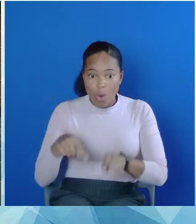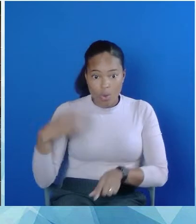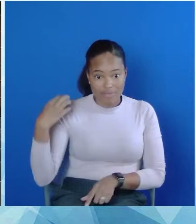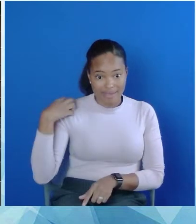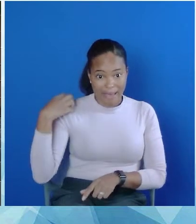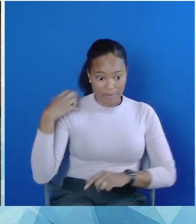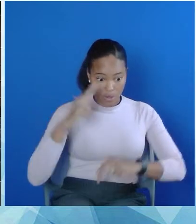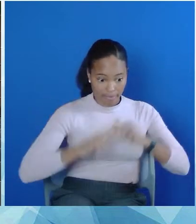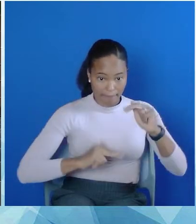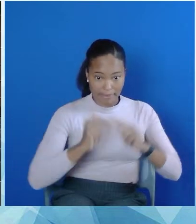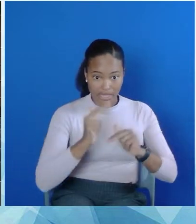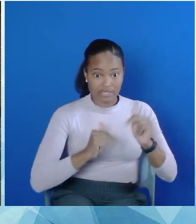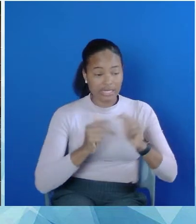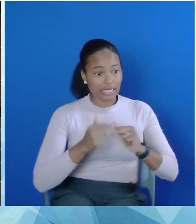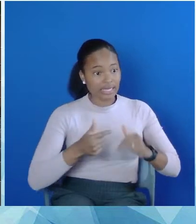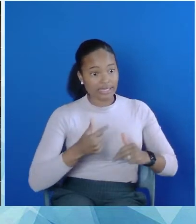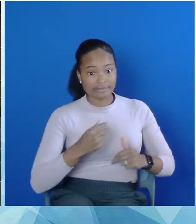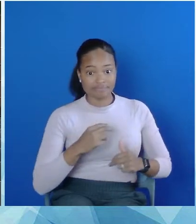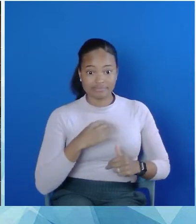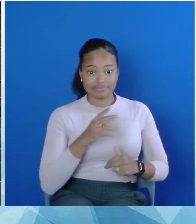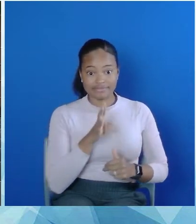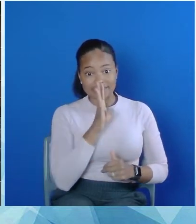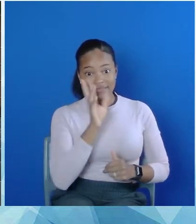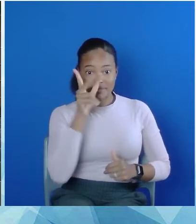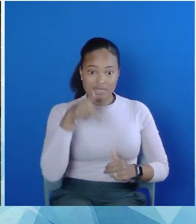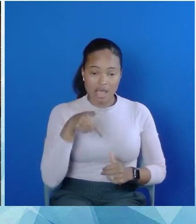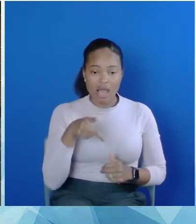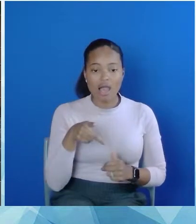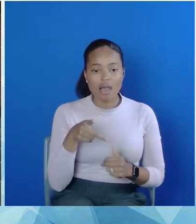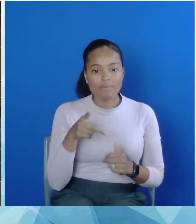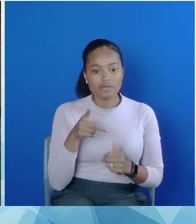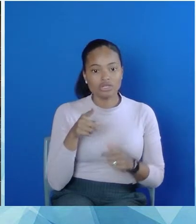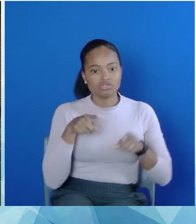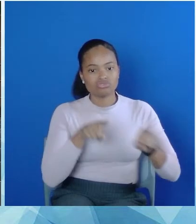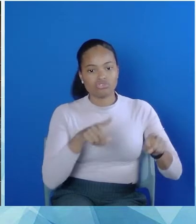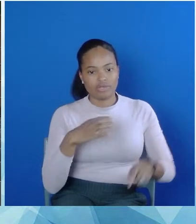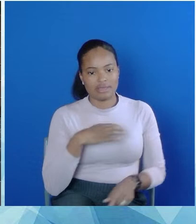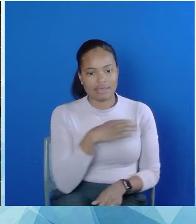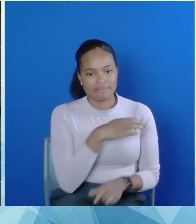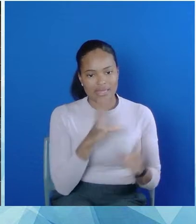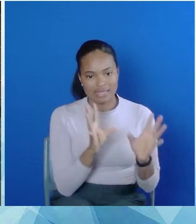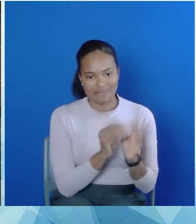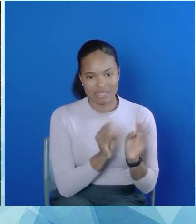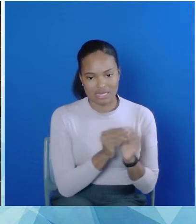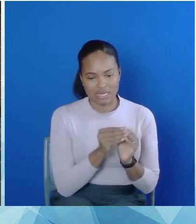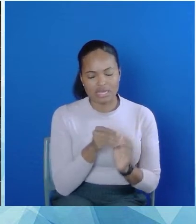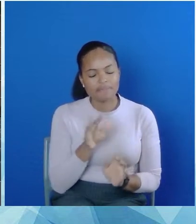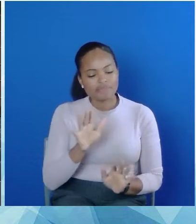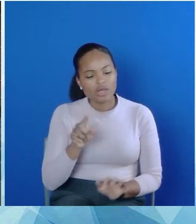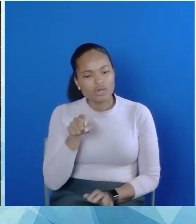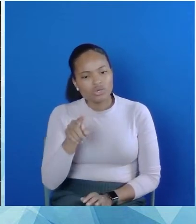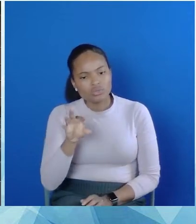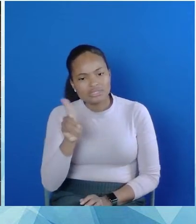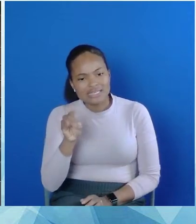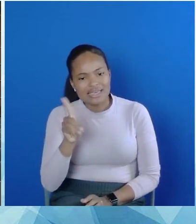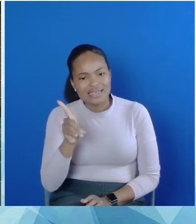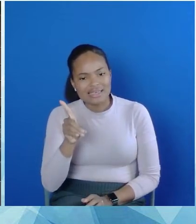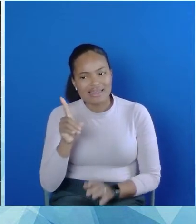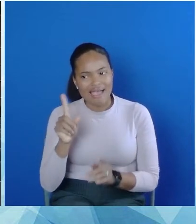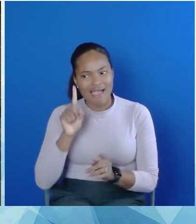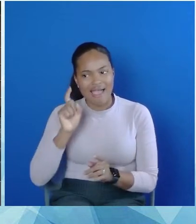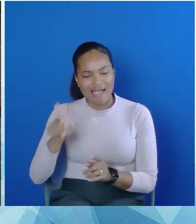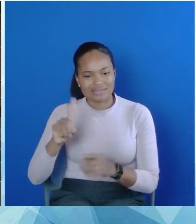heard at a committee meeting. So you did ask about having to go down to the